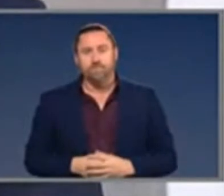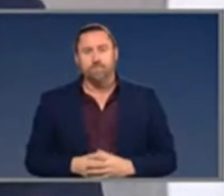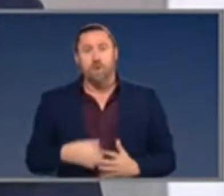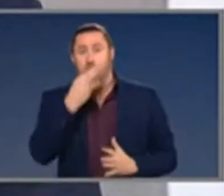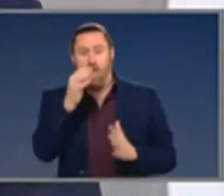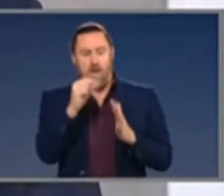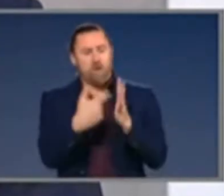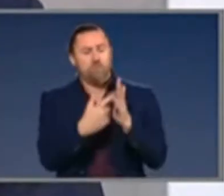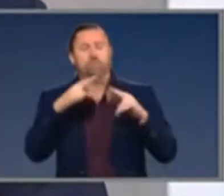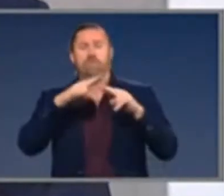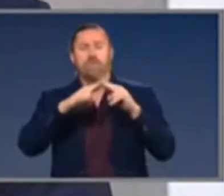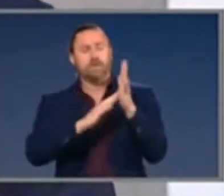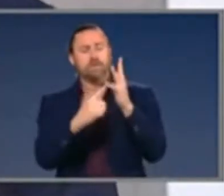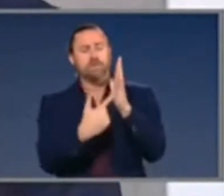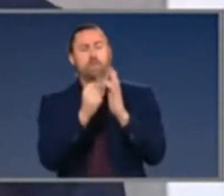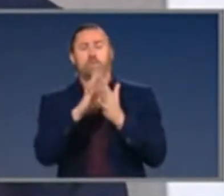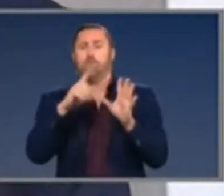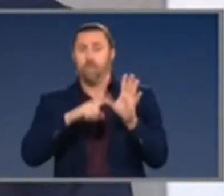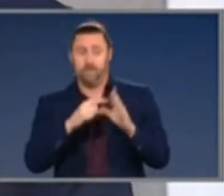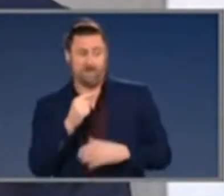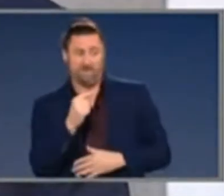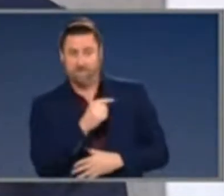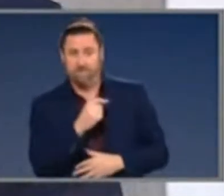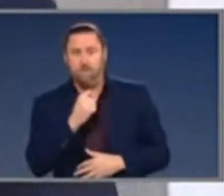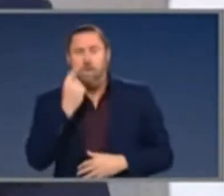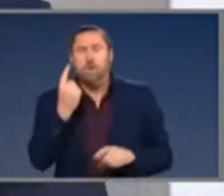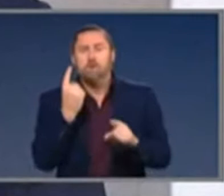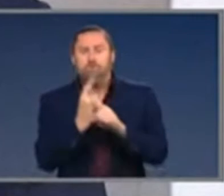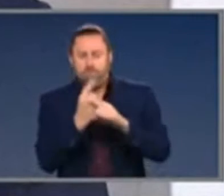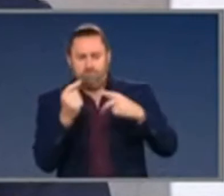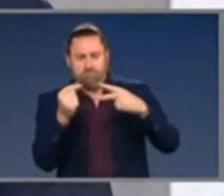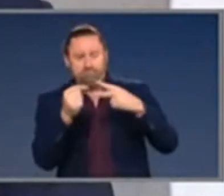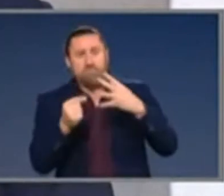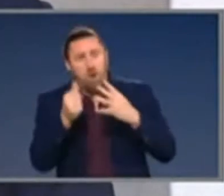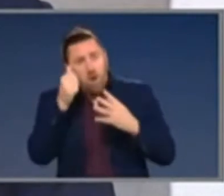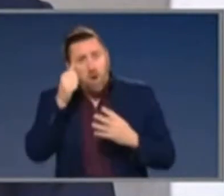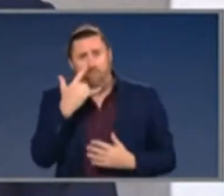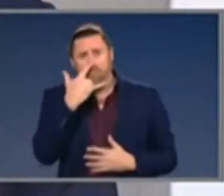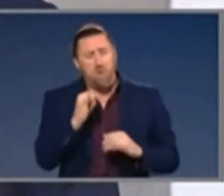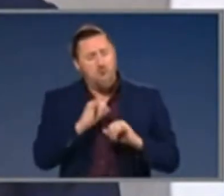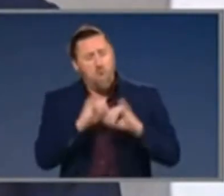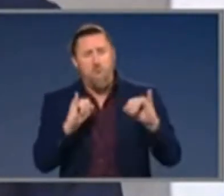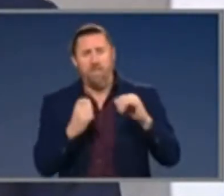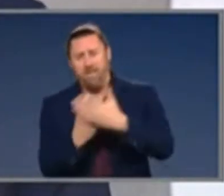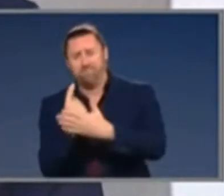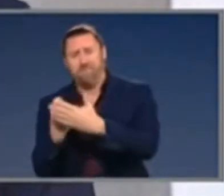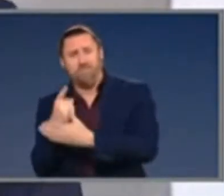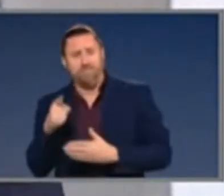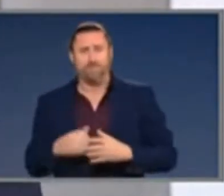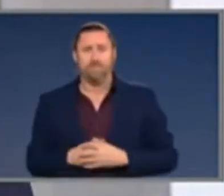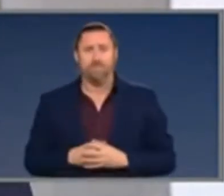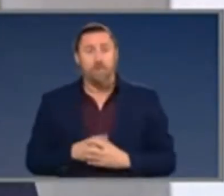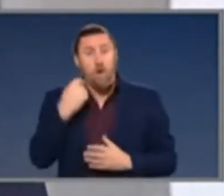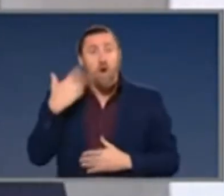Professor Murphy to speak to a number of those distressing cases. As I said yesterday when I was in Queensland